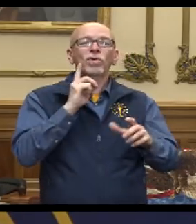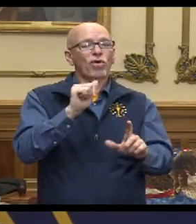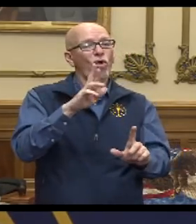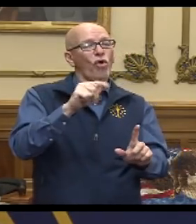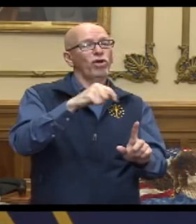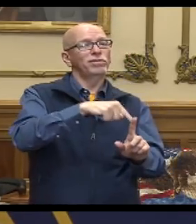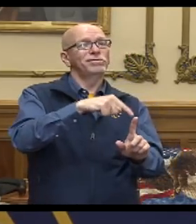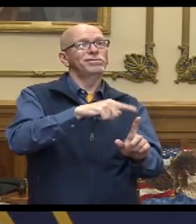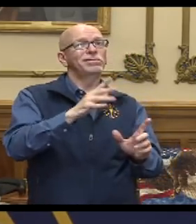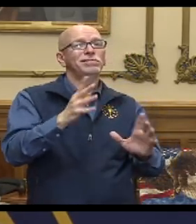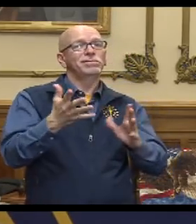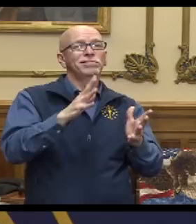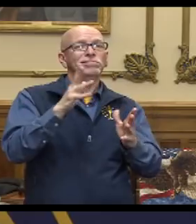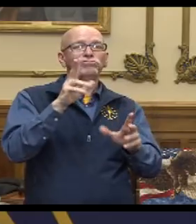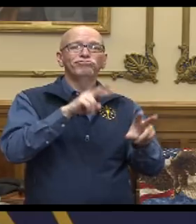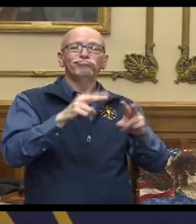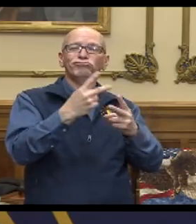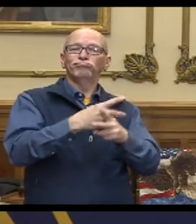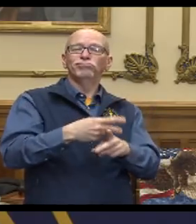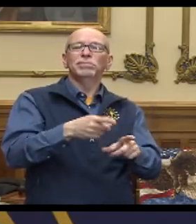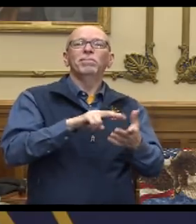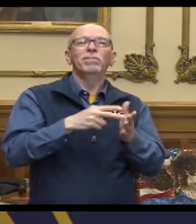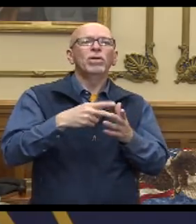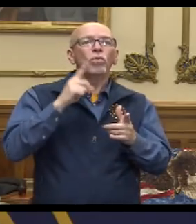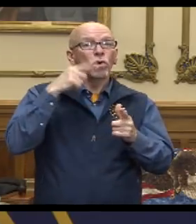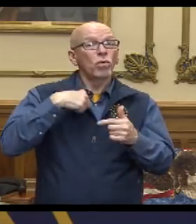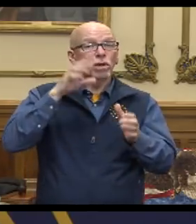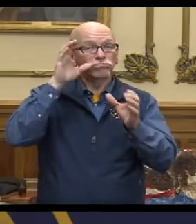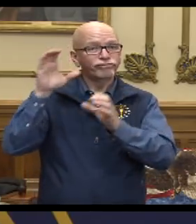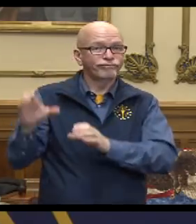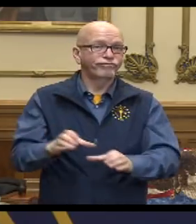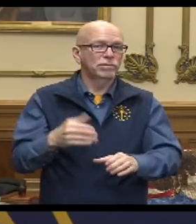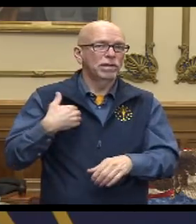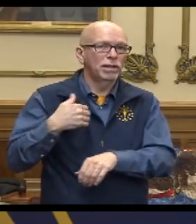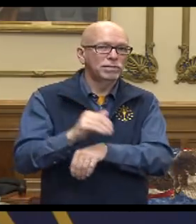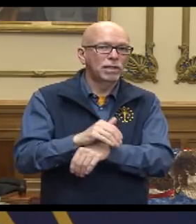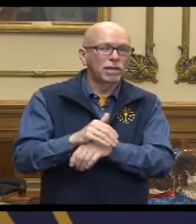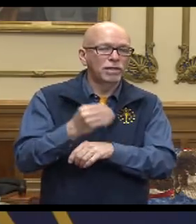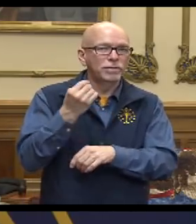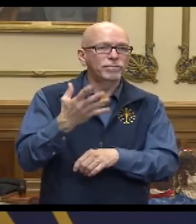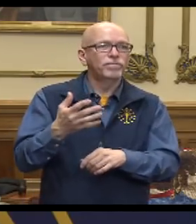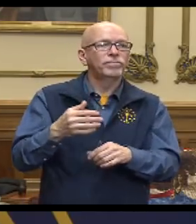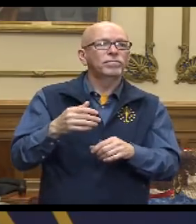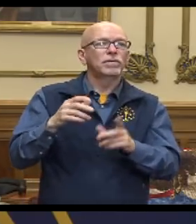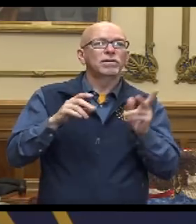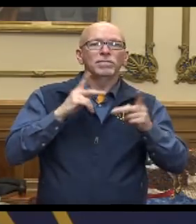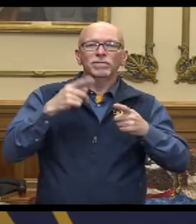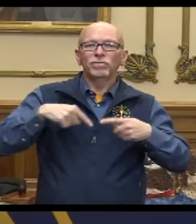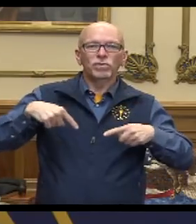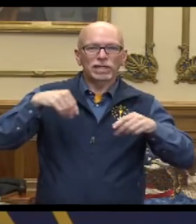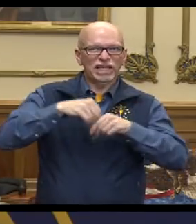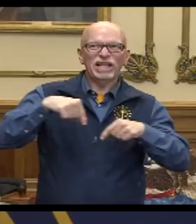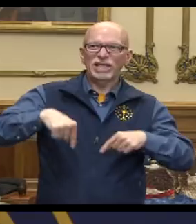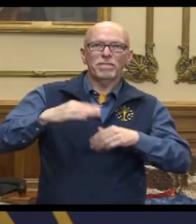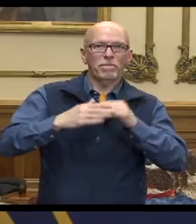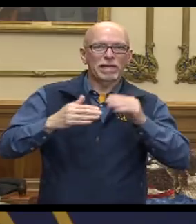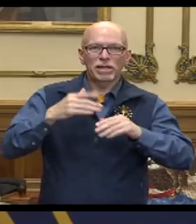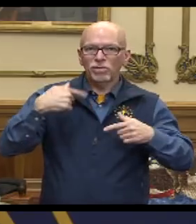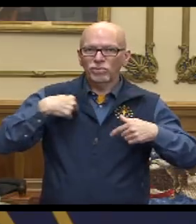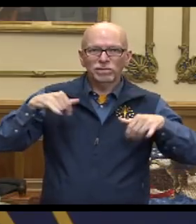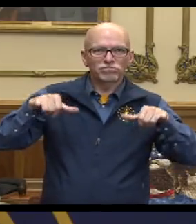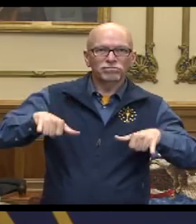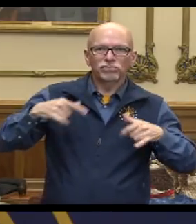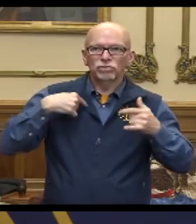is ultimately, like I said, we were up very late last night. People hunkered down in this building and